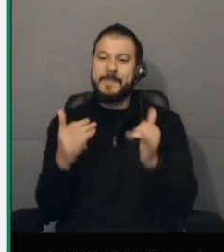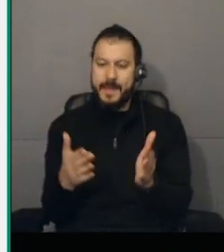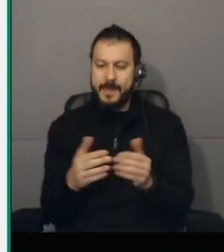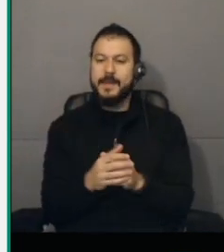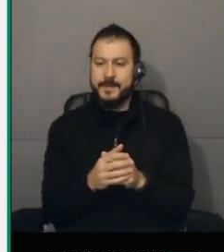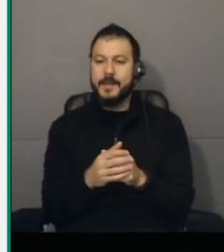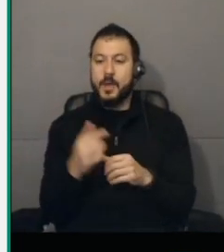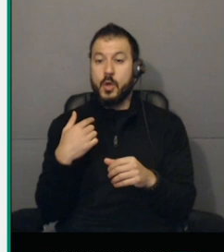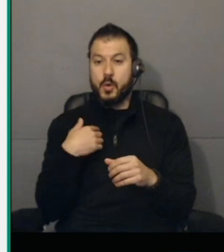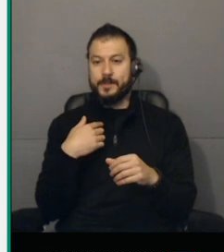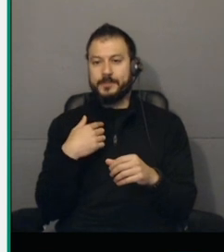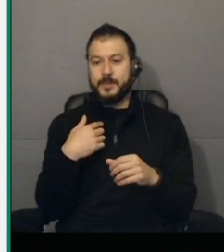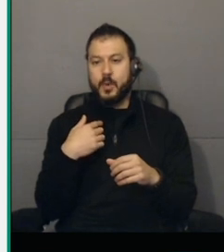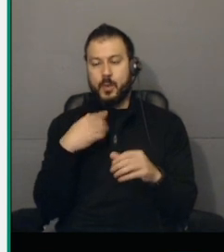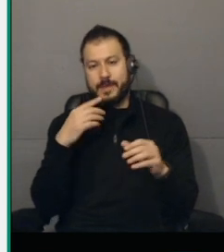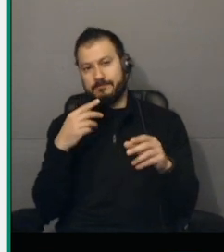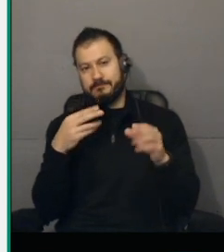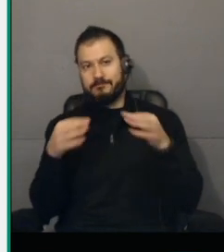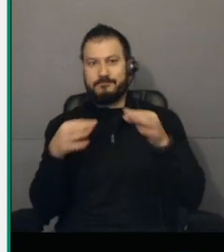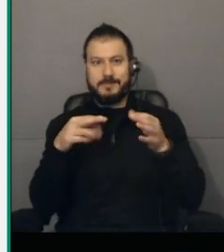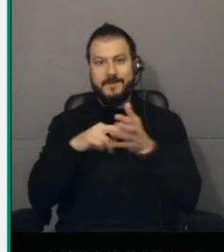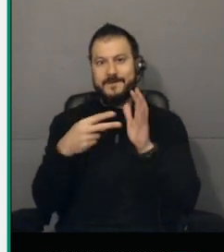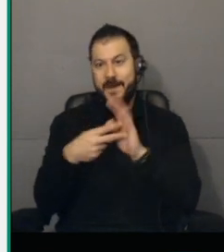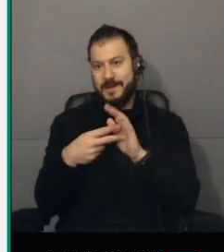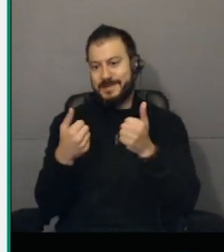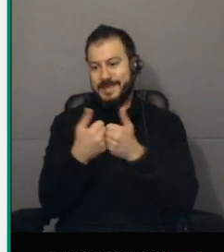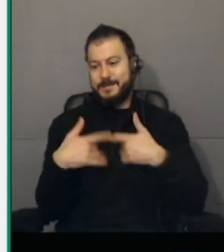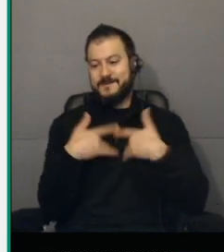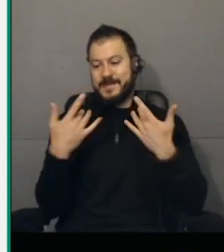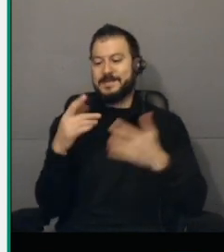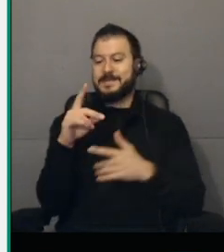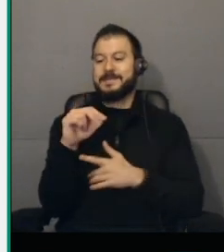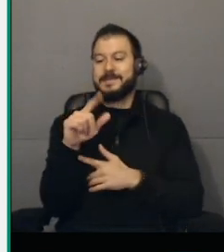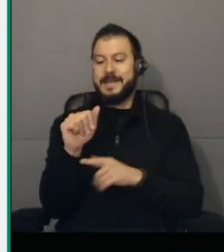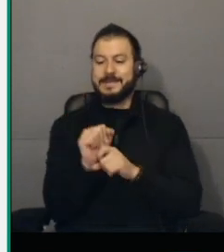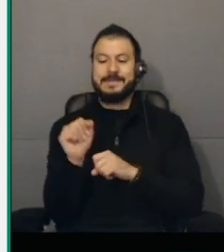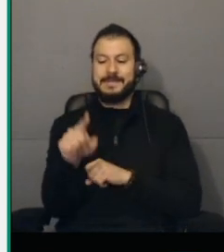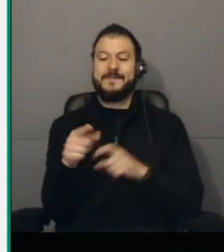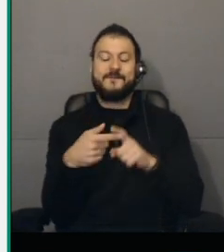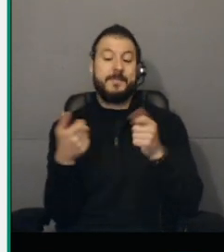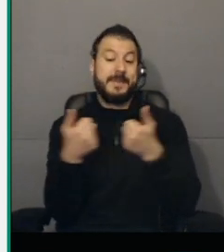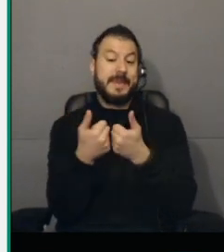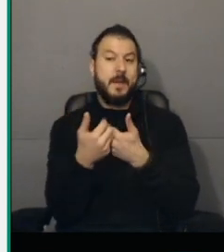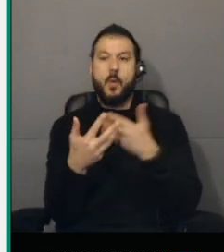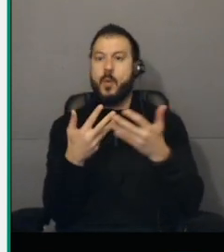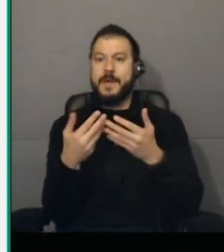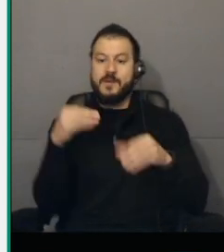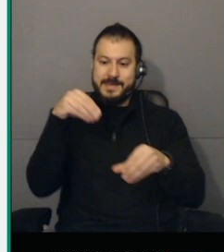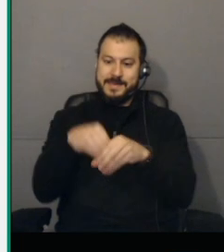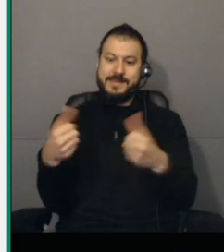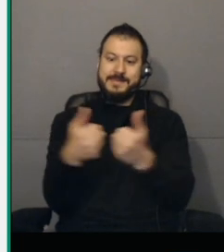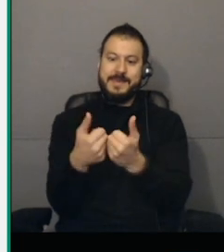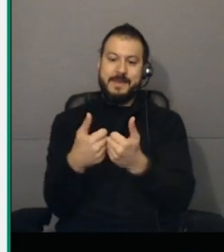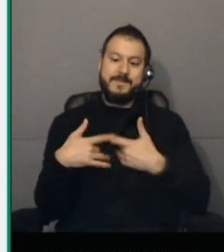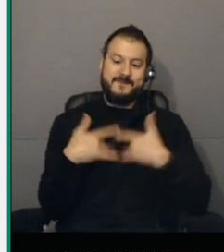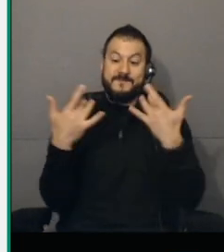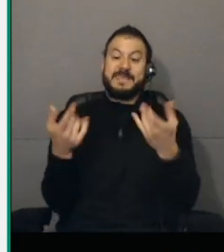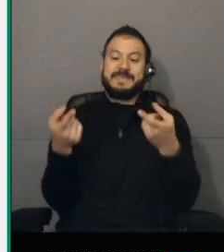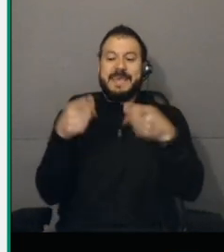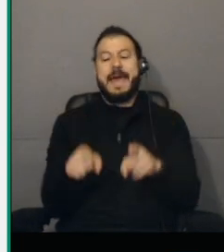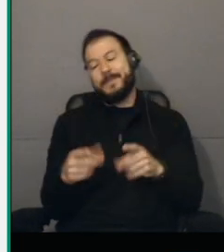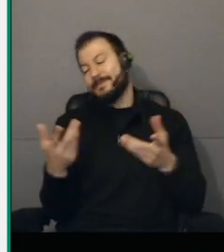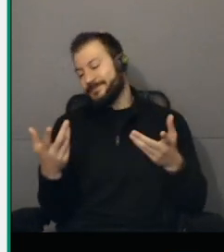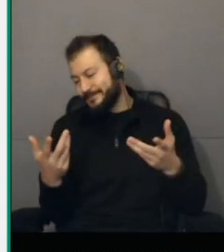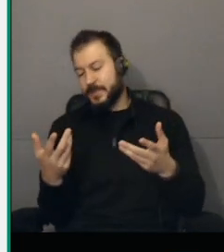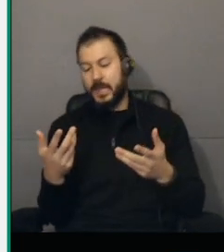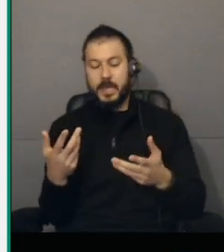We define custom game telemetry, or custom game events, as data that is sent from the game whenever certain in-game events occur.